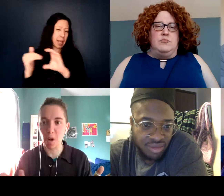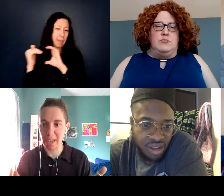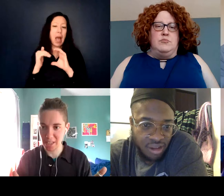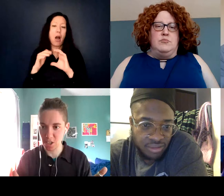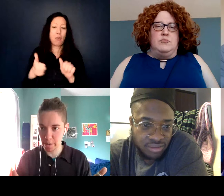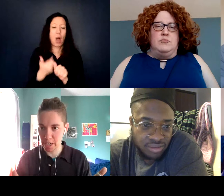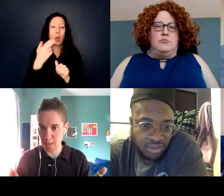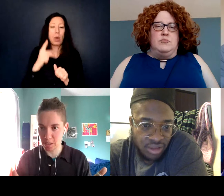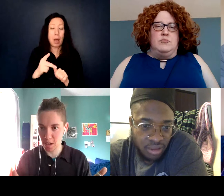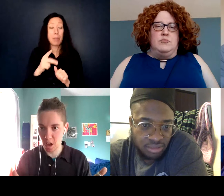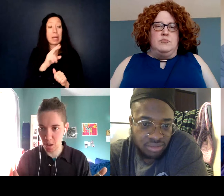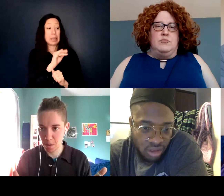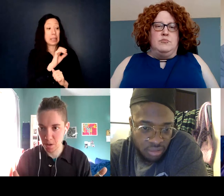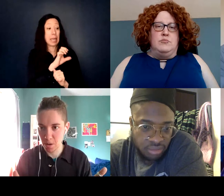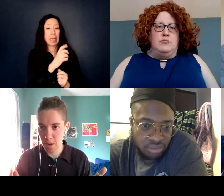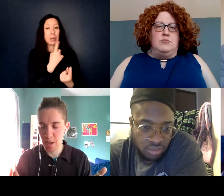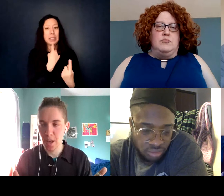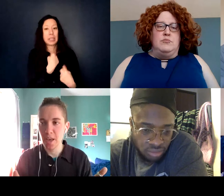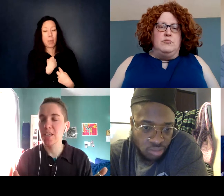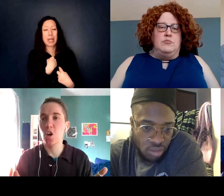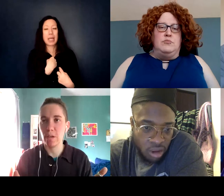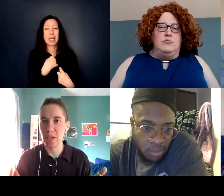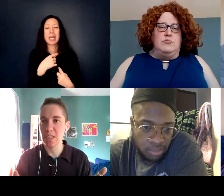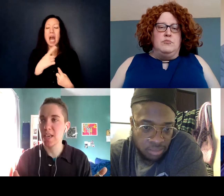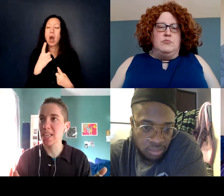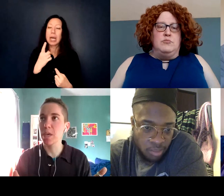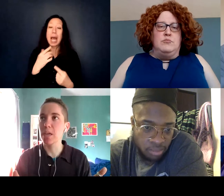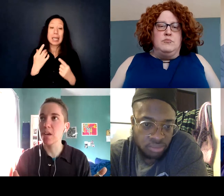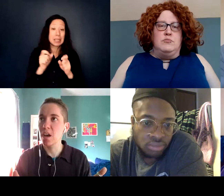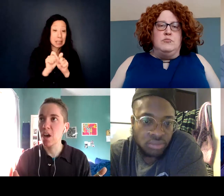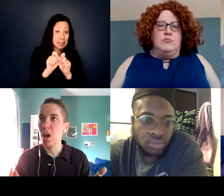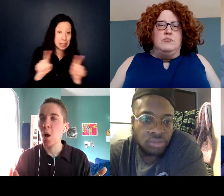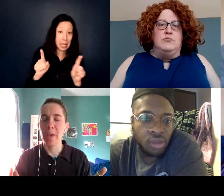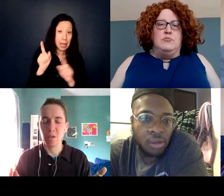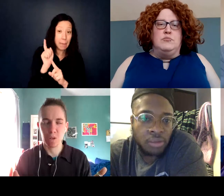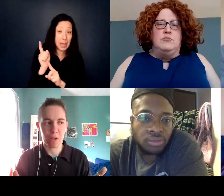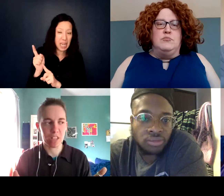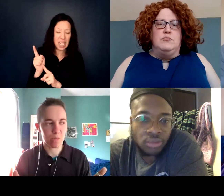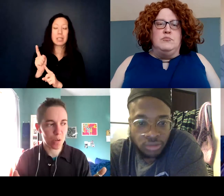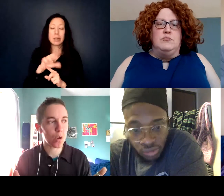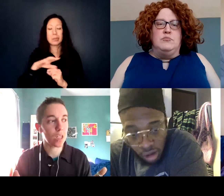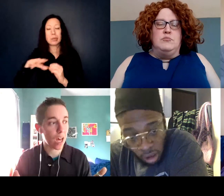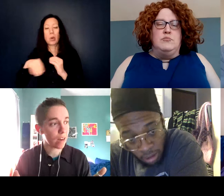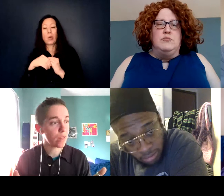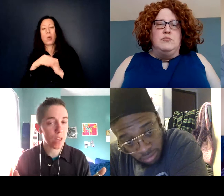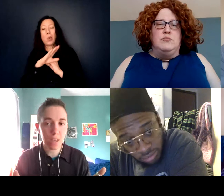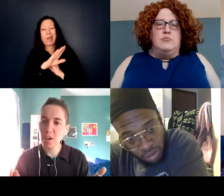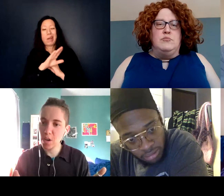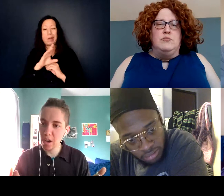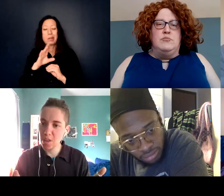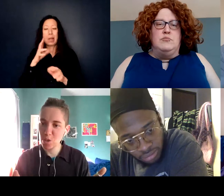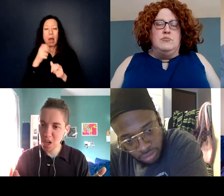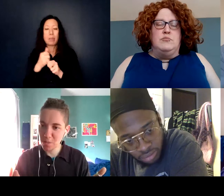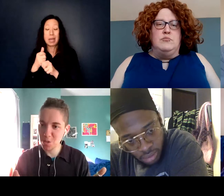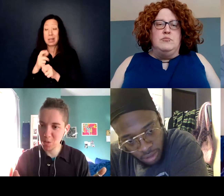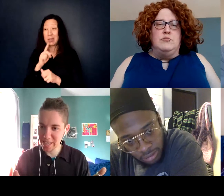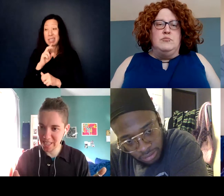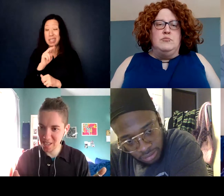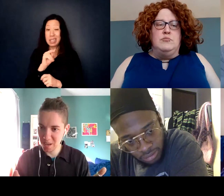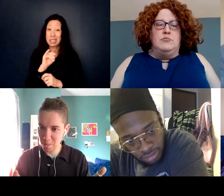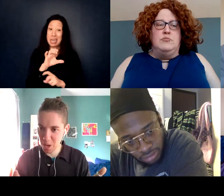tells me when I send you the minutes. His office has been made responsible for a lot of things that are not